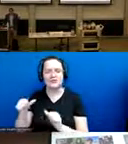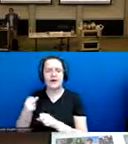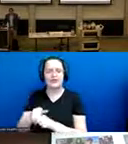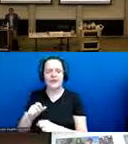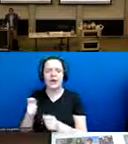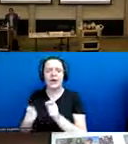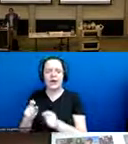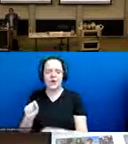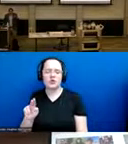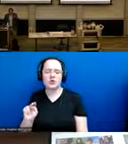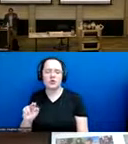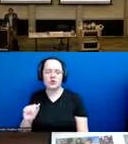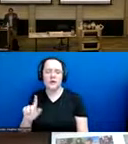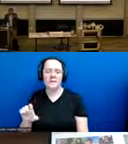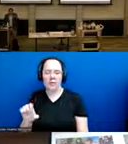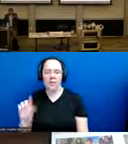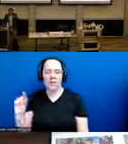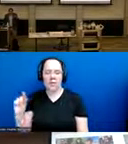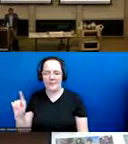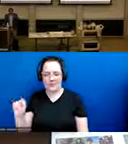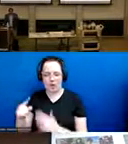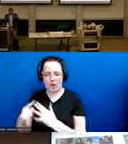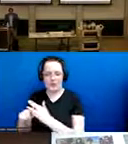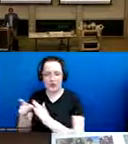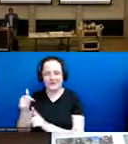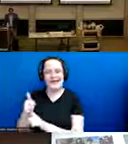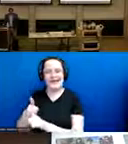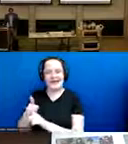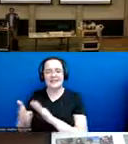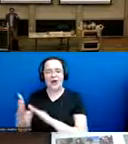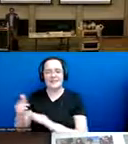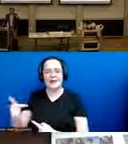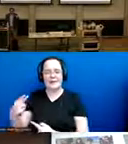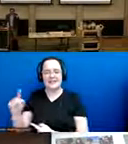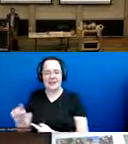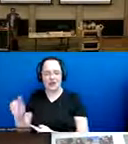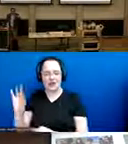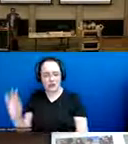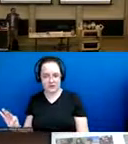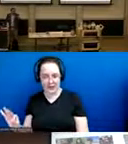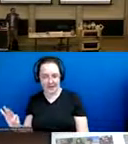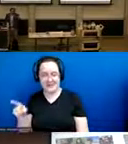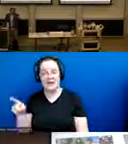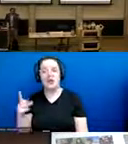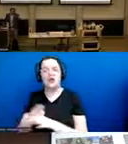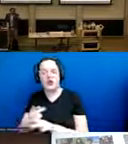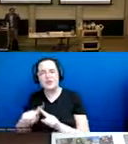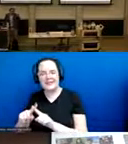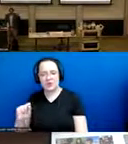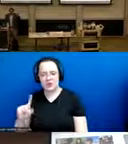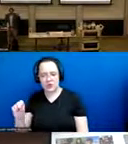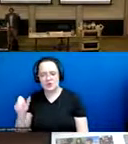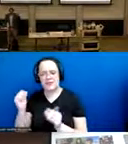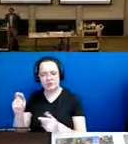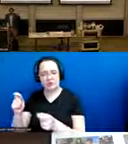dot sources that intrinsically operate at gigahertz rates, in which then you use all kinds of tools to then tune them